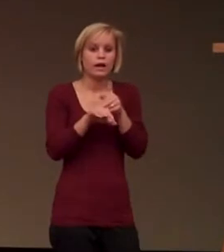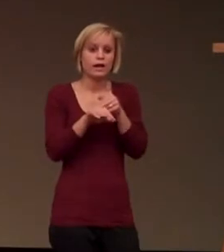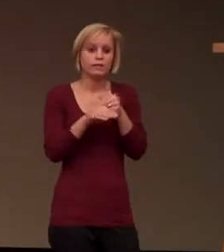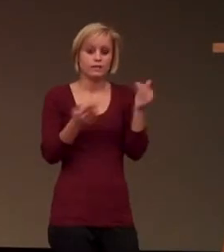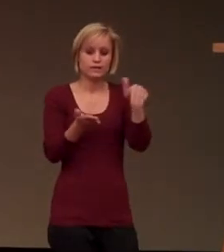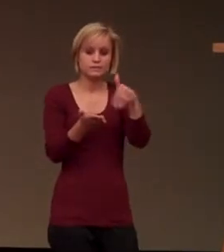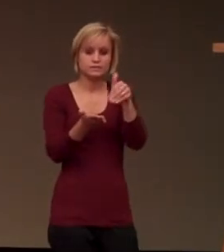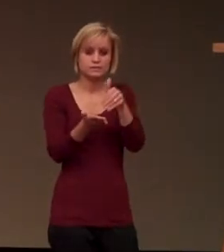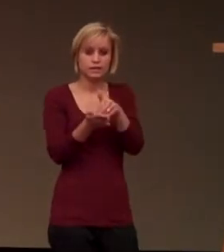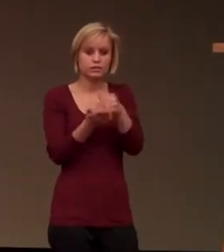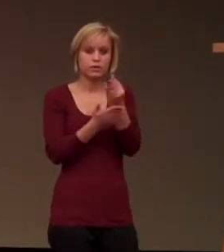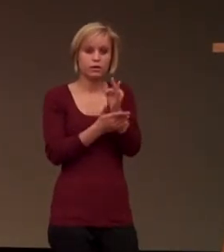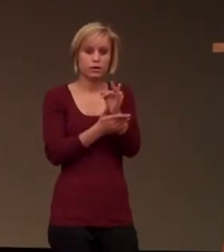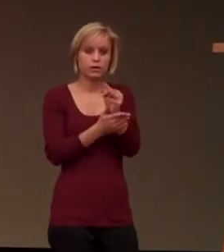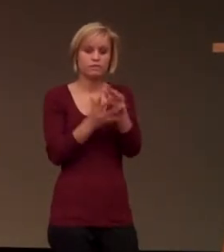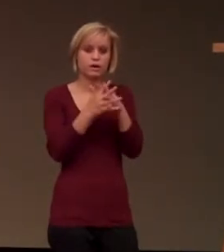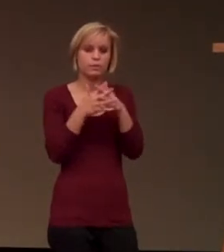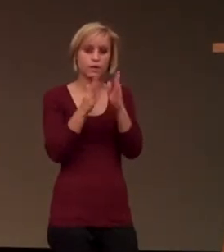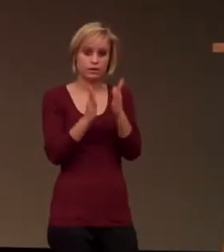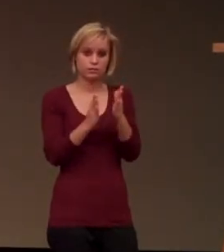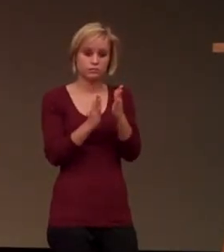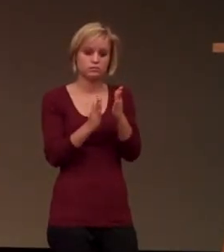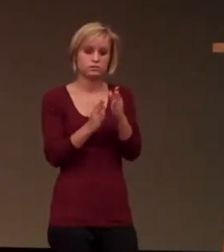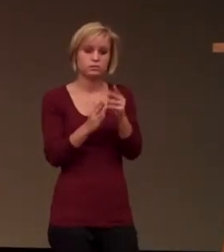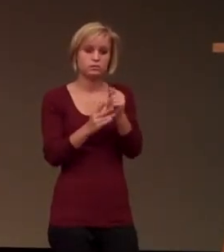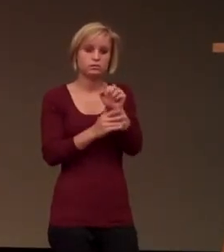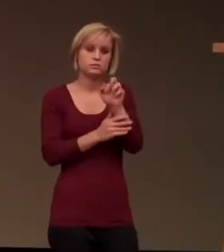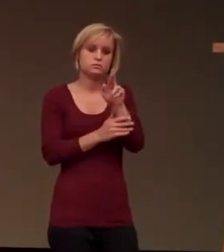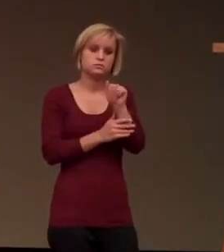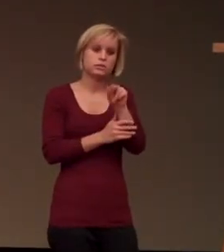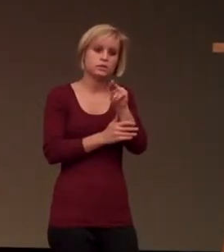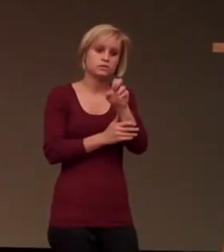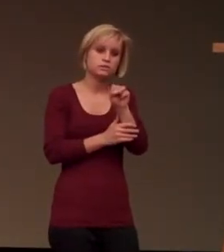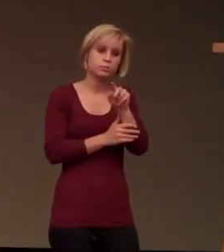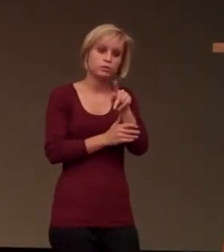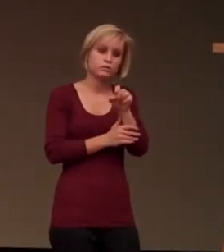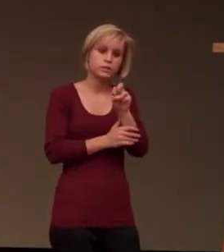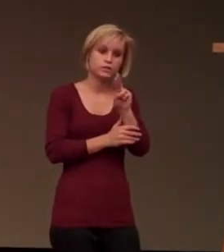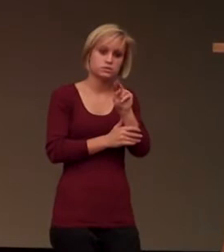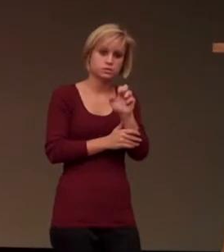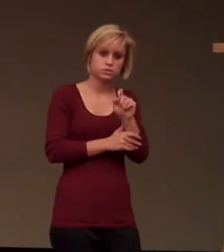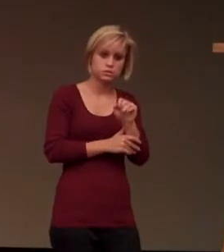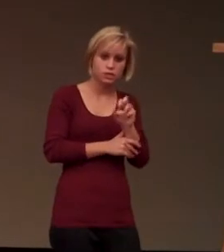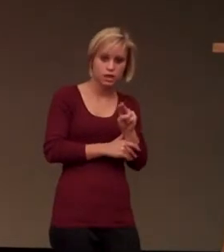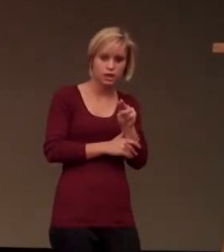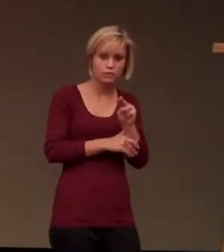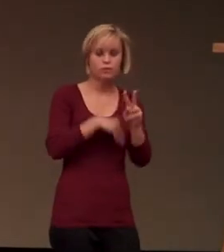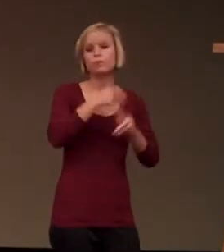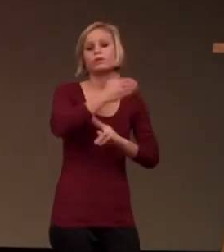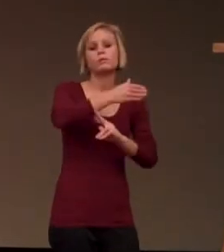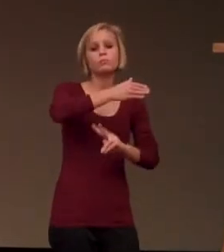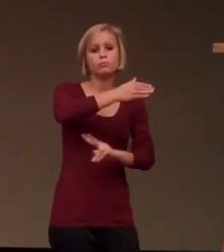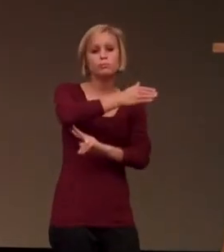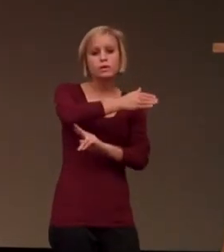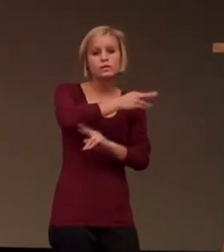center of American transportation, with the bridge, with the road, with the